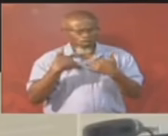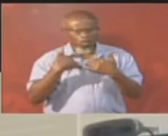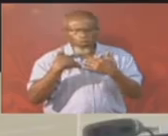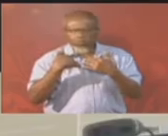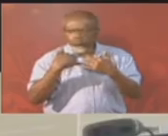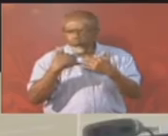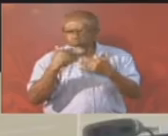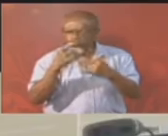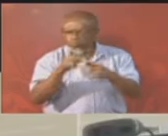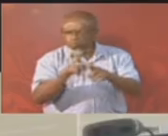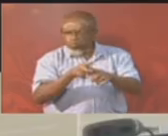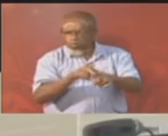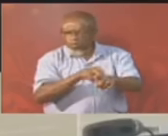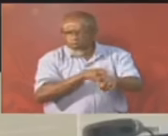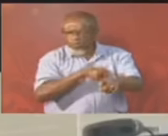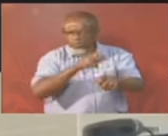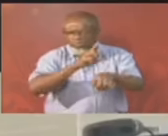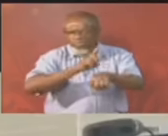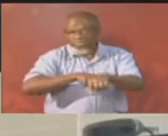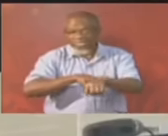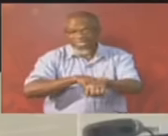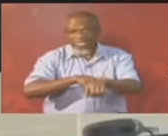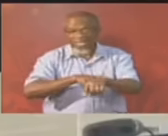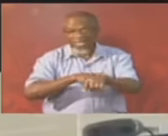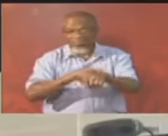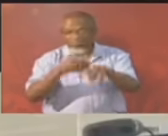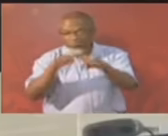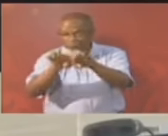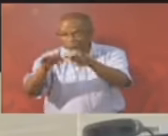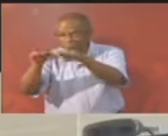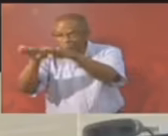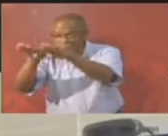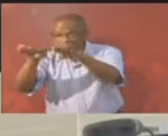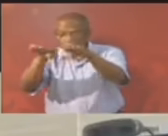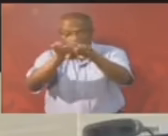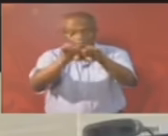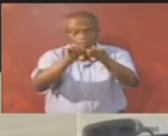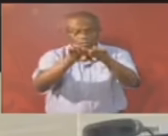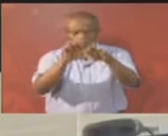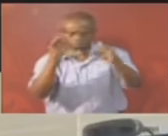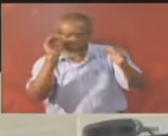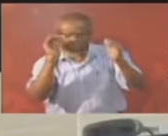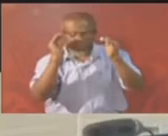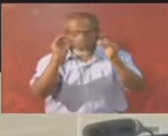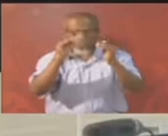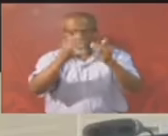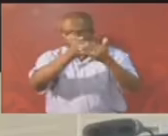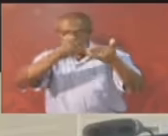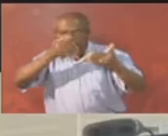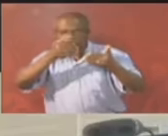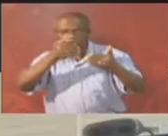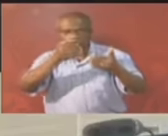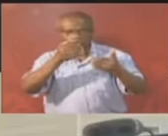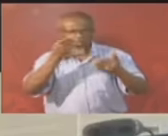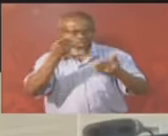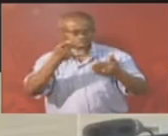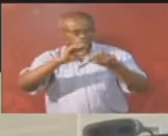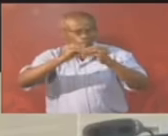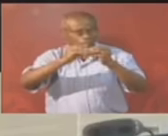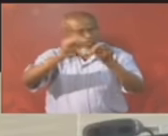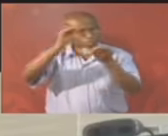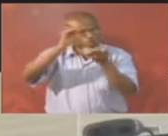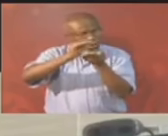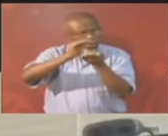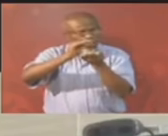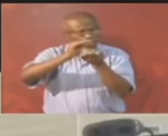lockdown, public health restrictions, and indeed a curfew. Compared to a previous period, we were reporting smaller numbers of